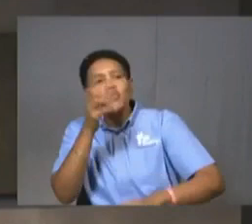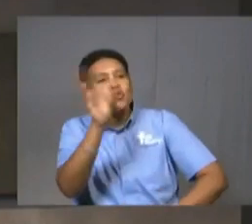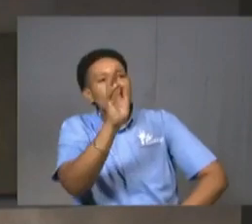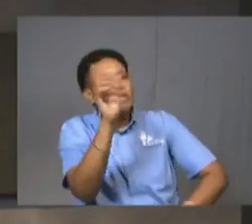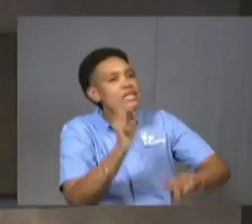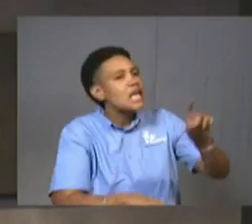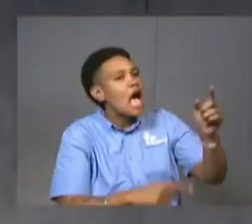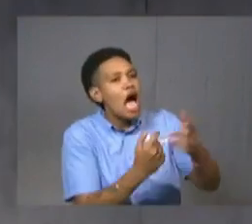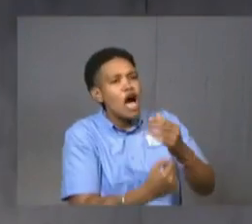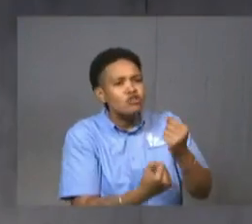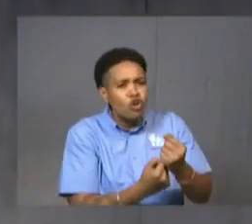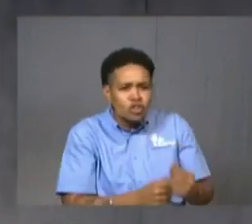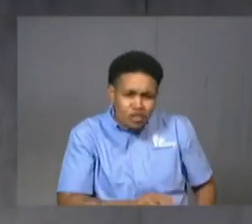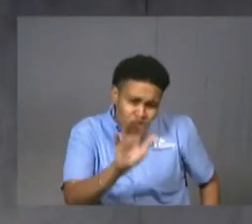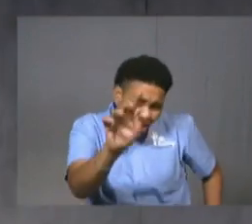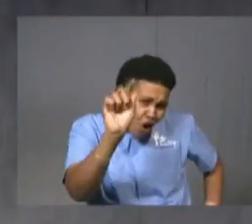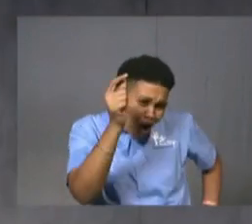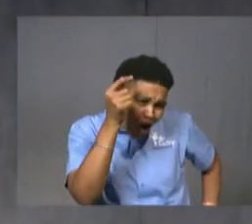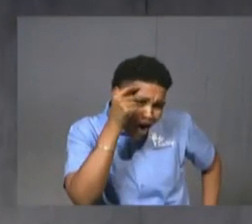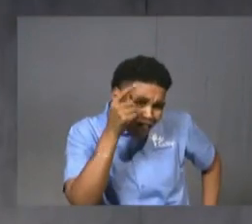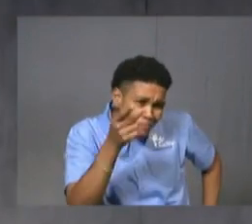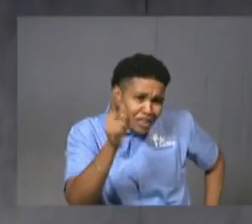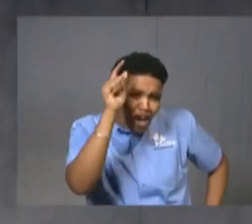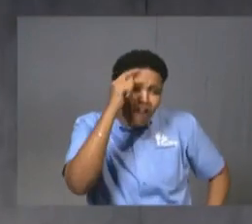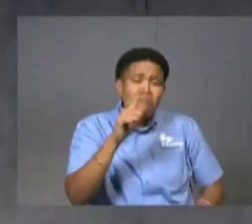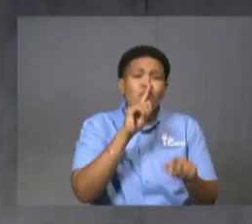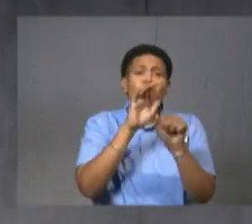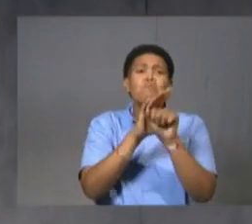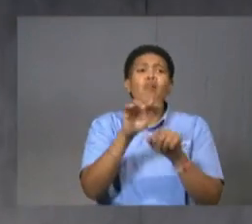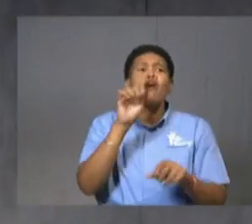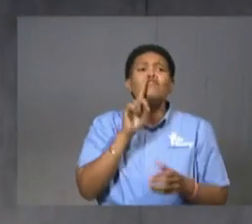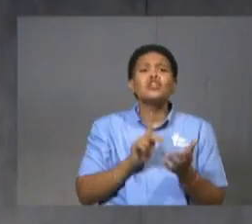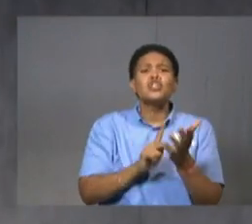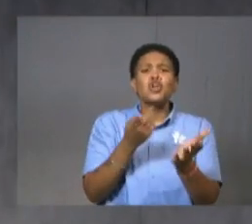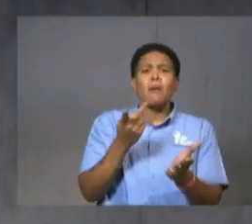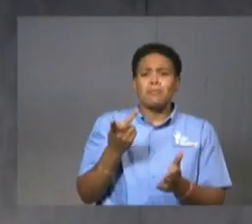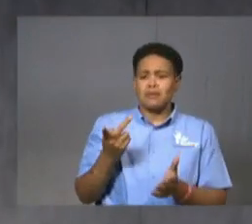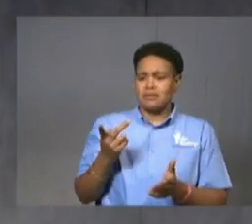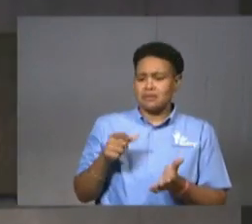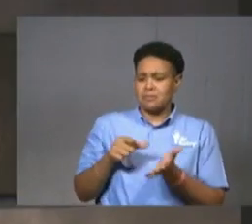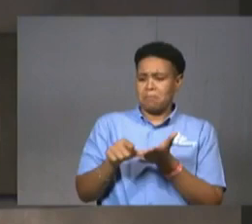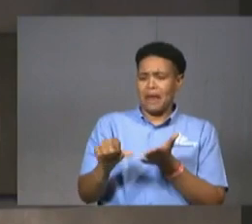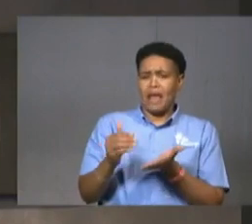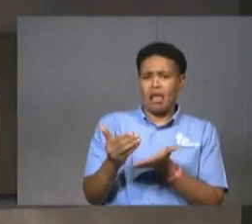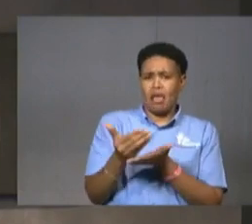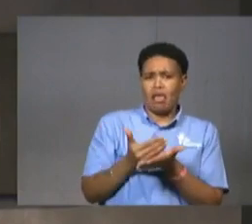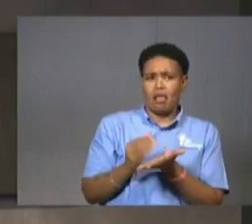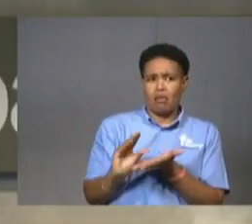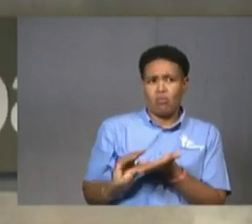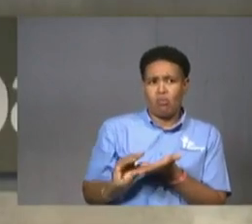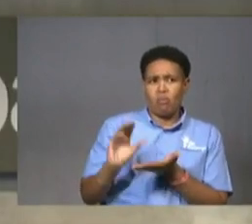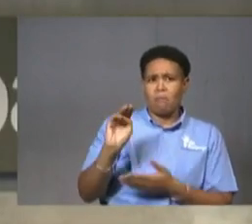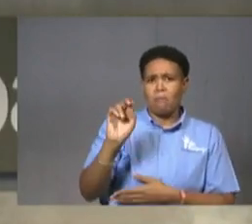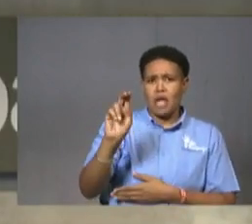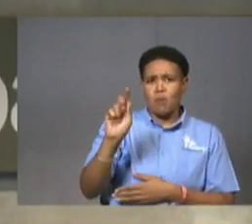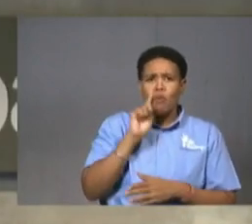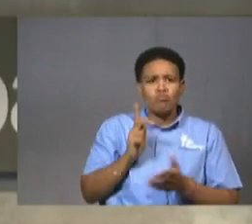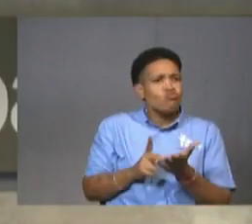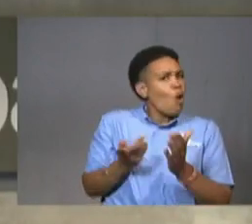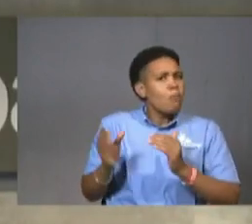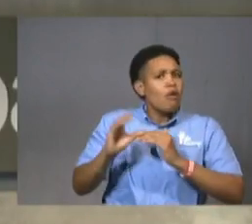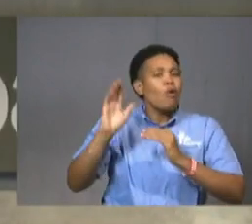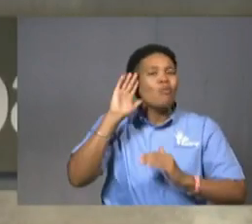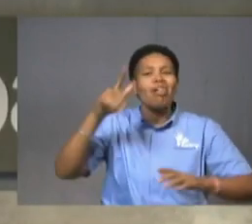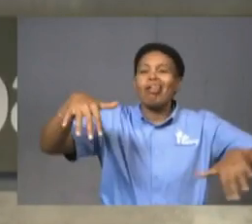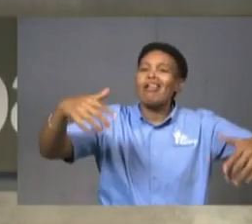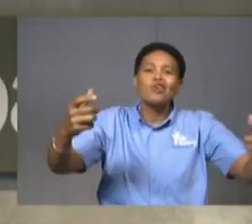Your government is the government that promised to double the minimum wage and hasn't doubled it. Your government is the